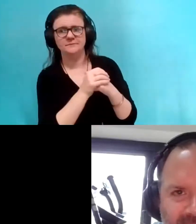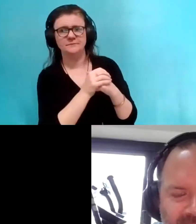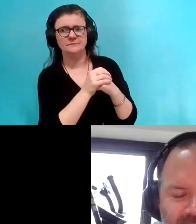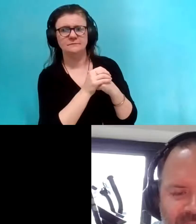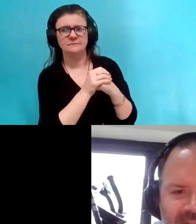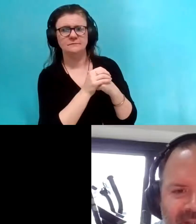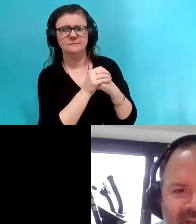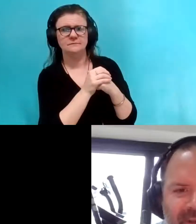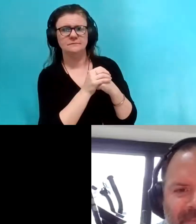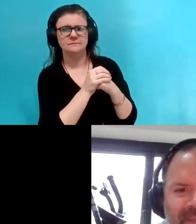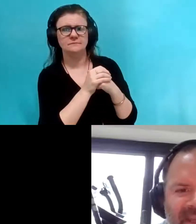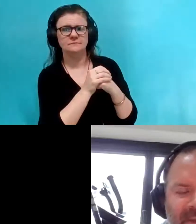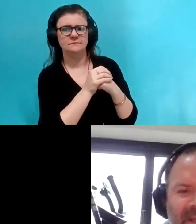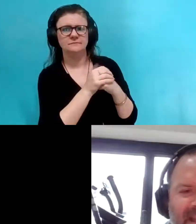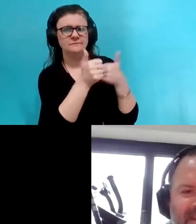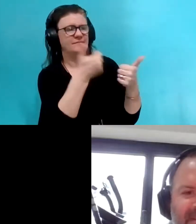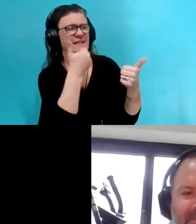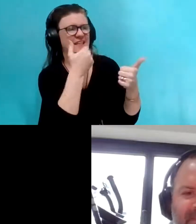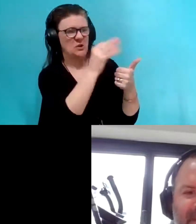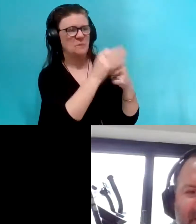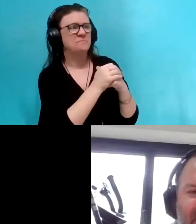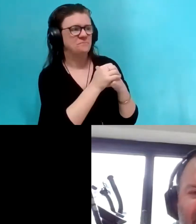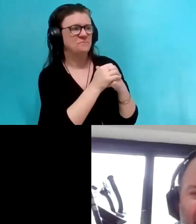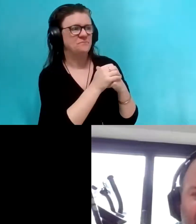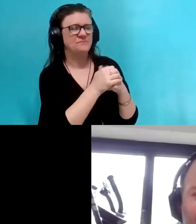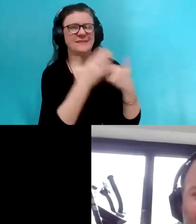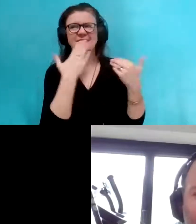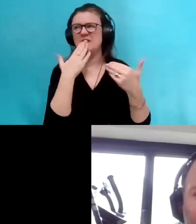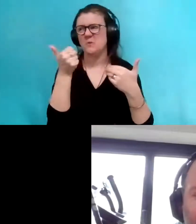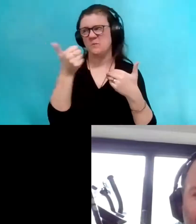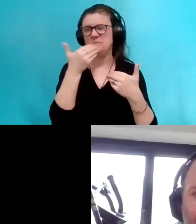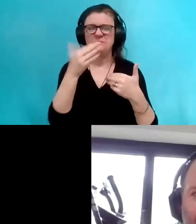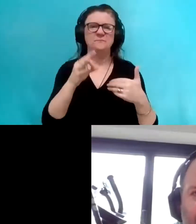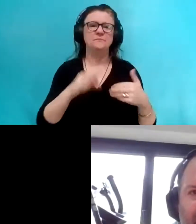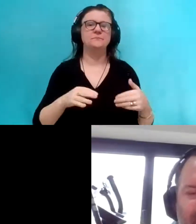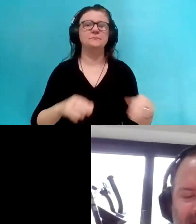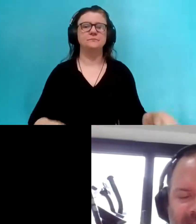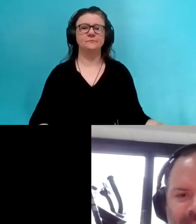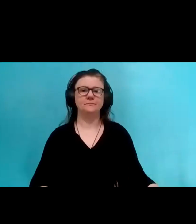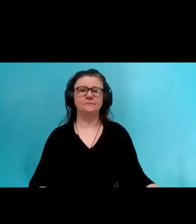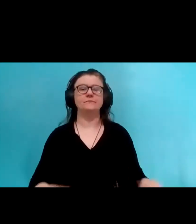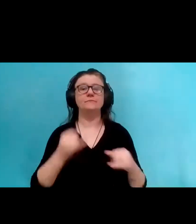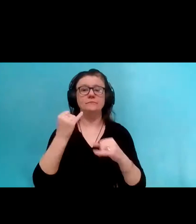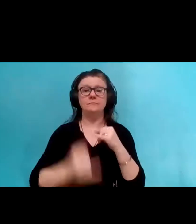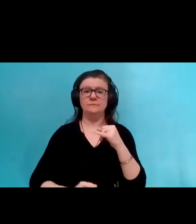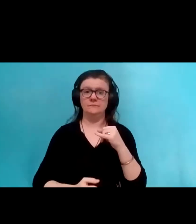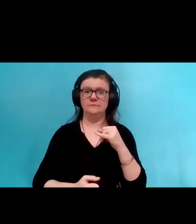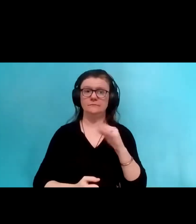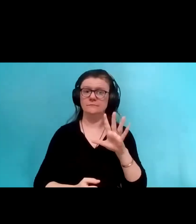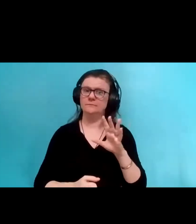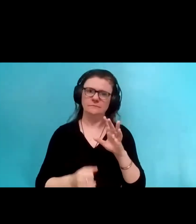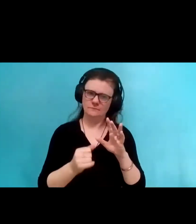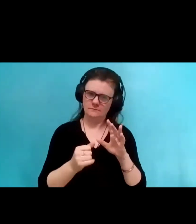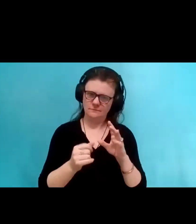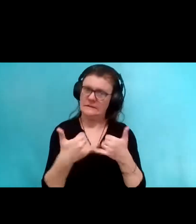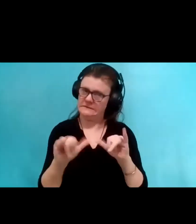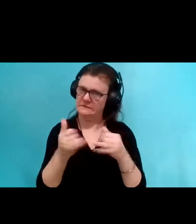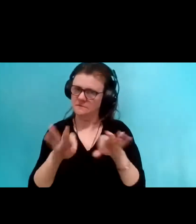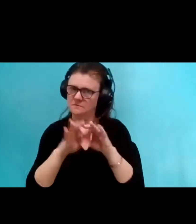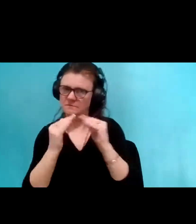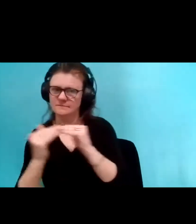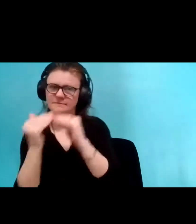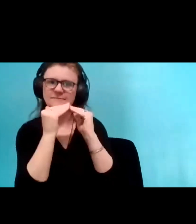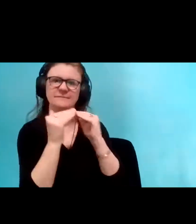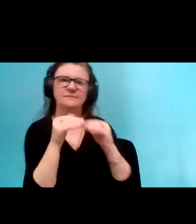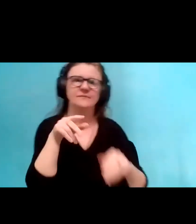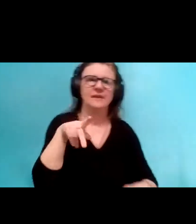didn't get around to asking. So thank you again. Thank you. Thank you. Finally, but not leastly, of course, we have